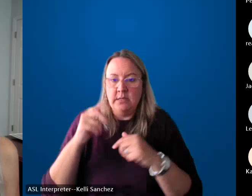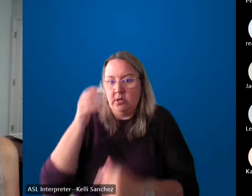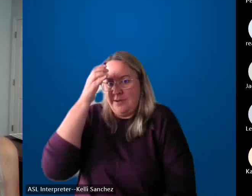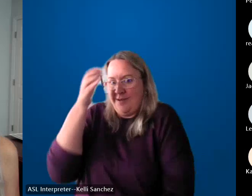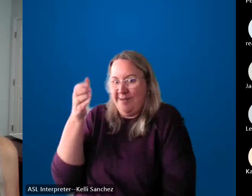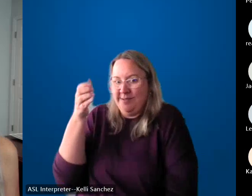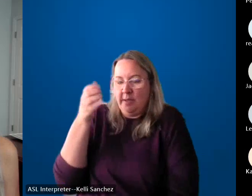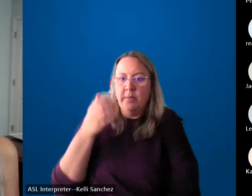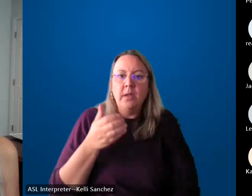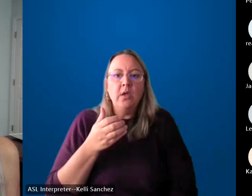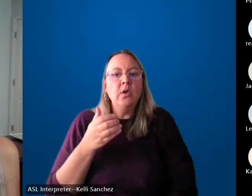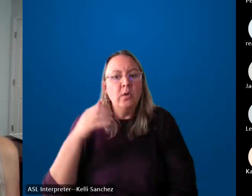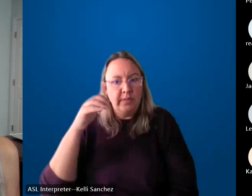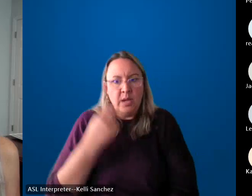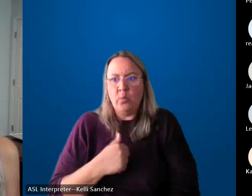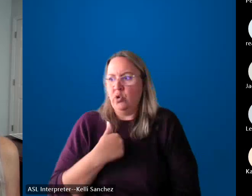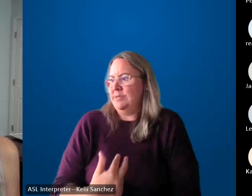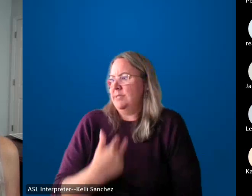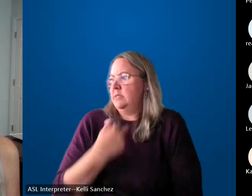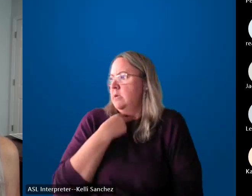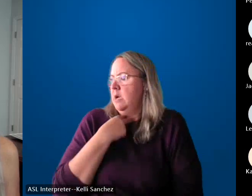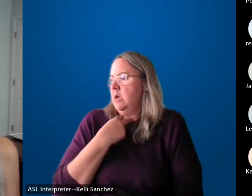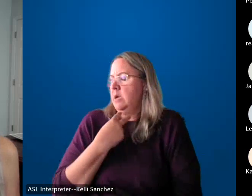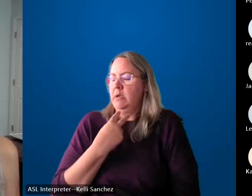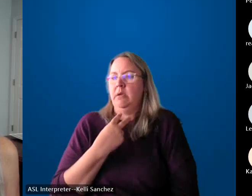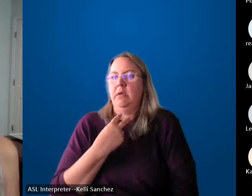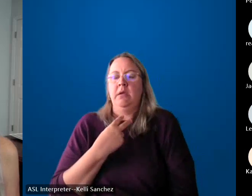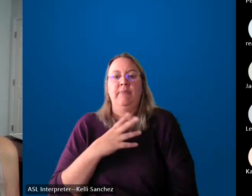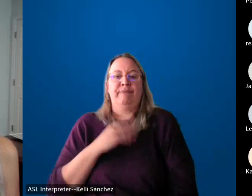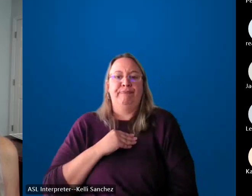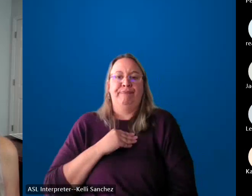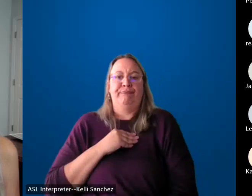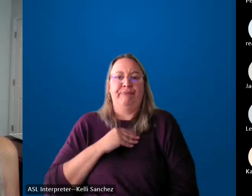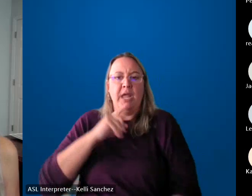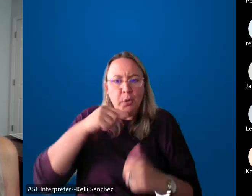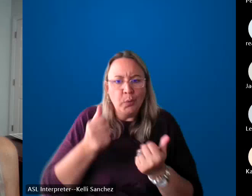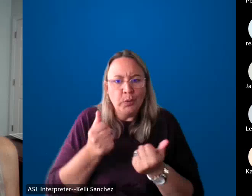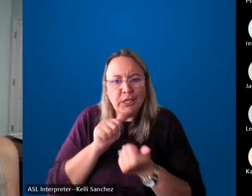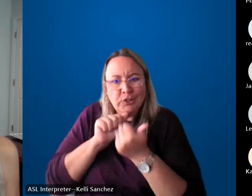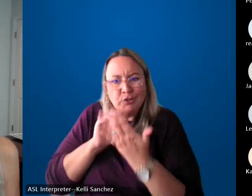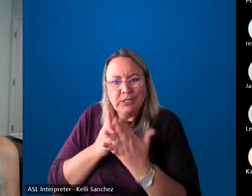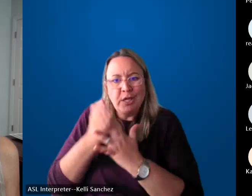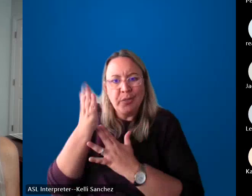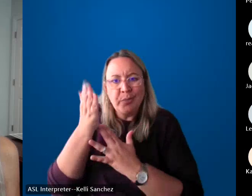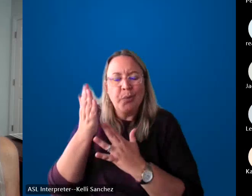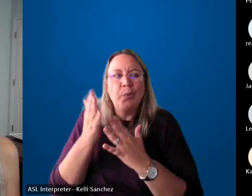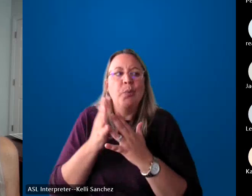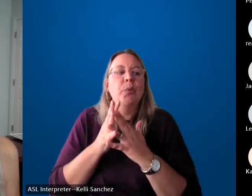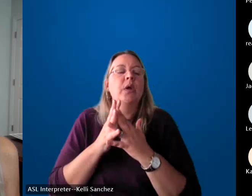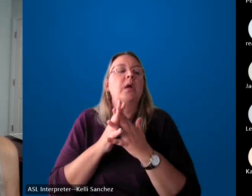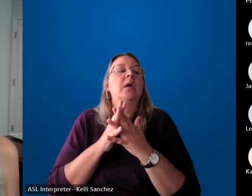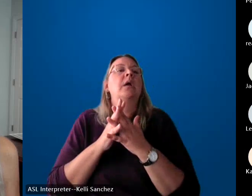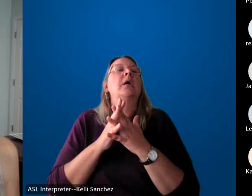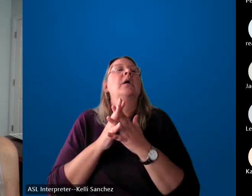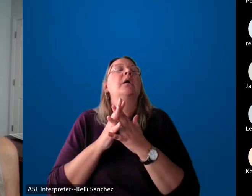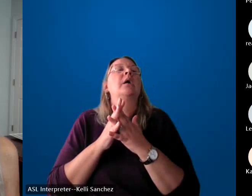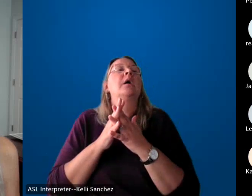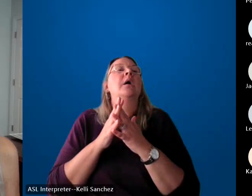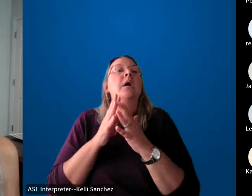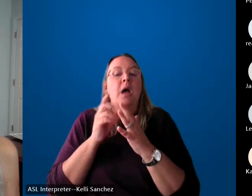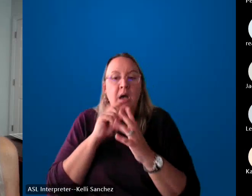that we seem to be stuck on in only looking at addressing this through the lens exclusively